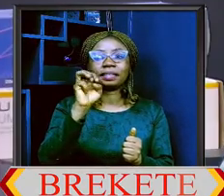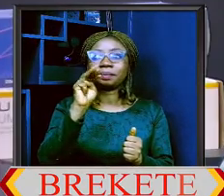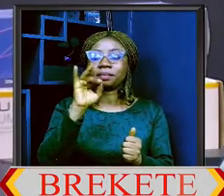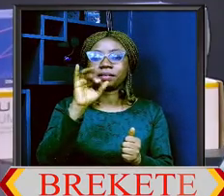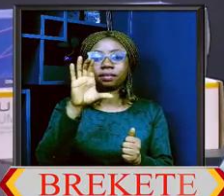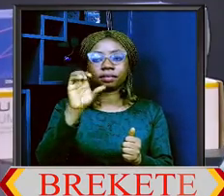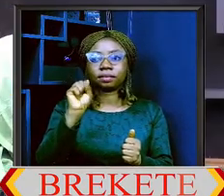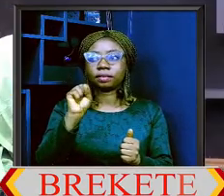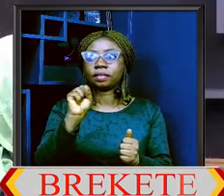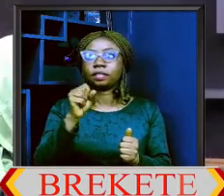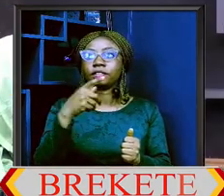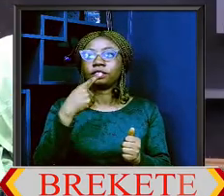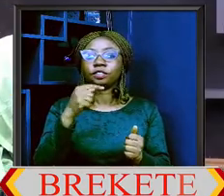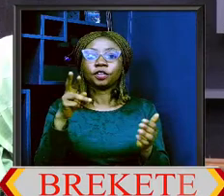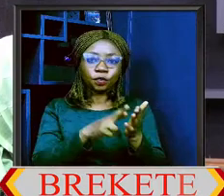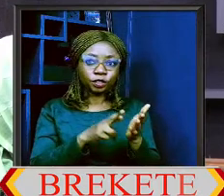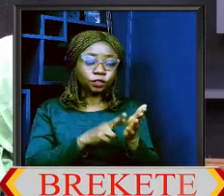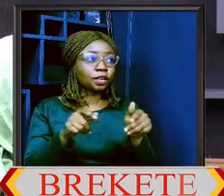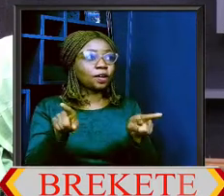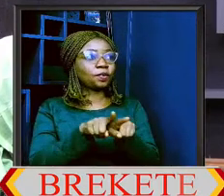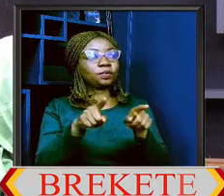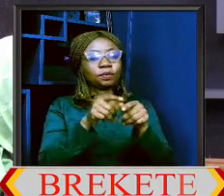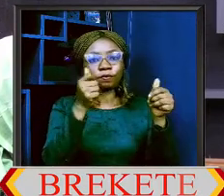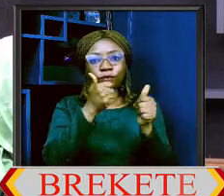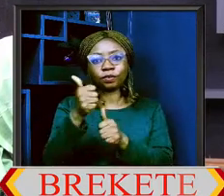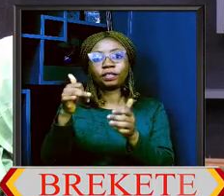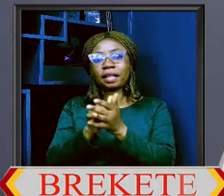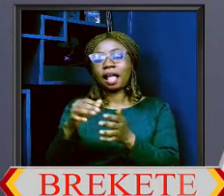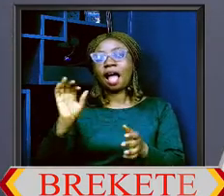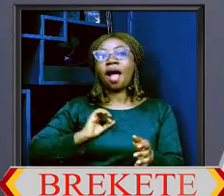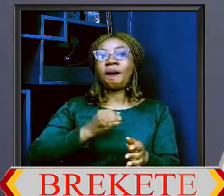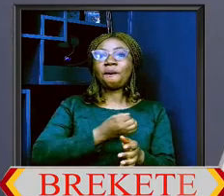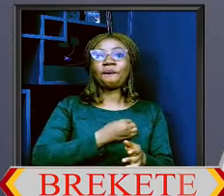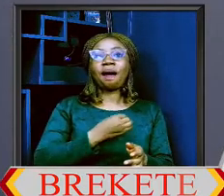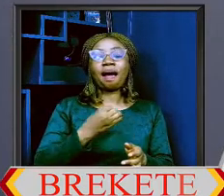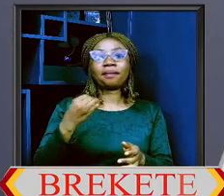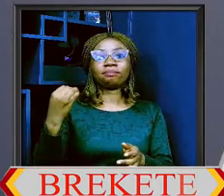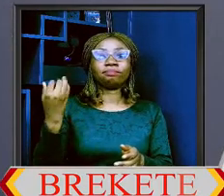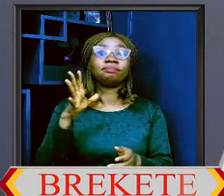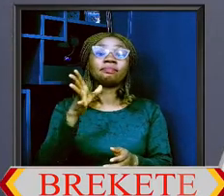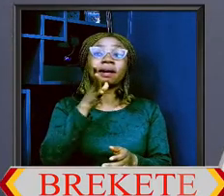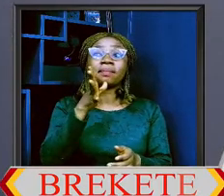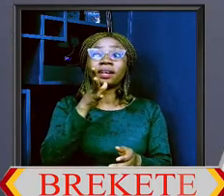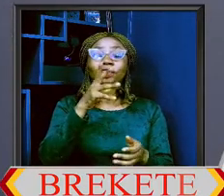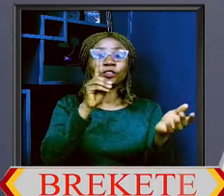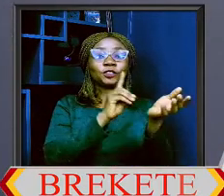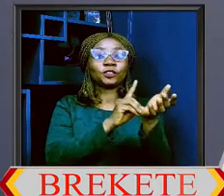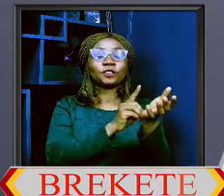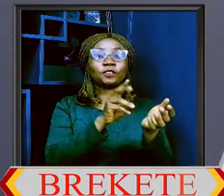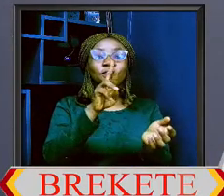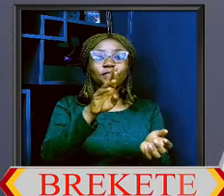AA theum follow come our mama Dr Rebecca